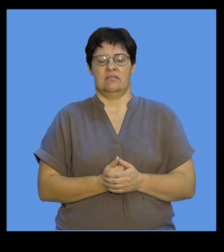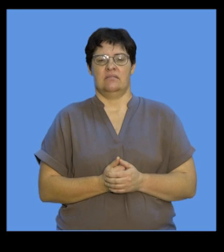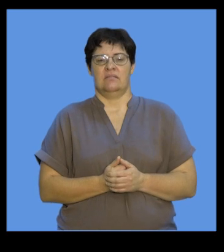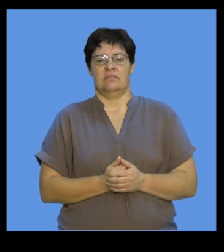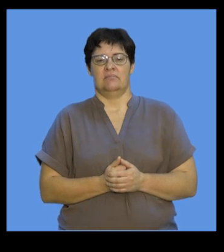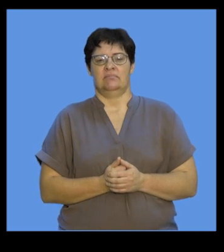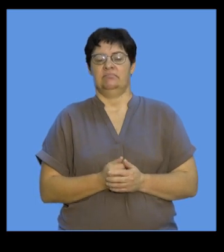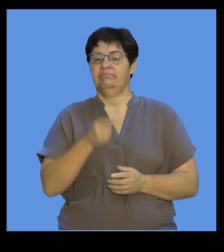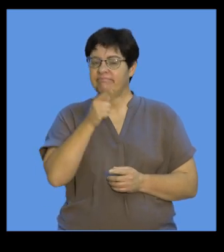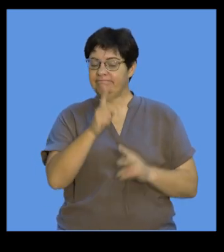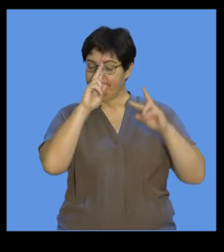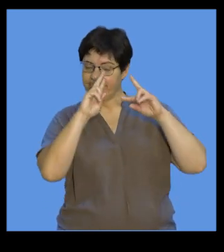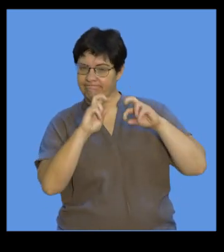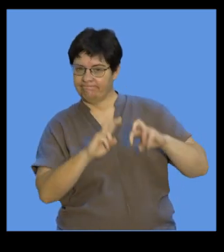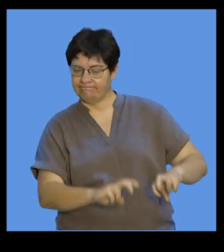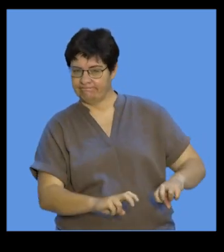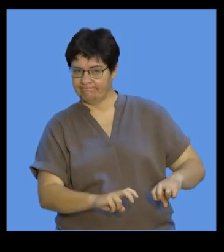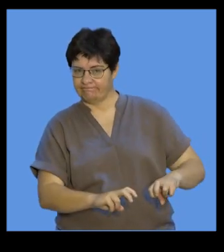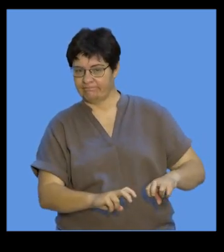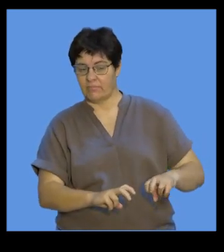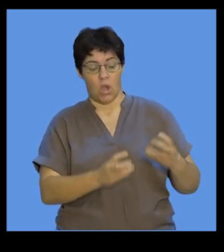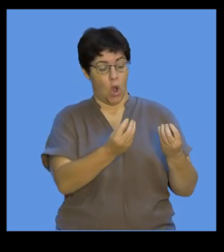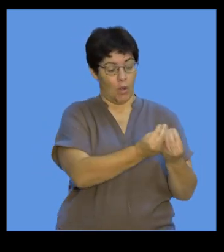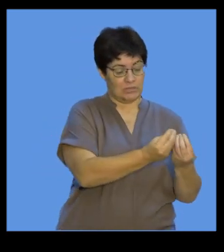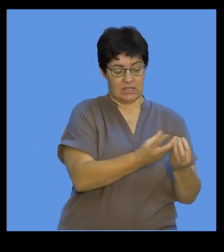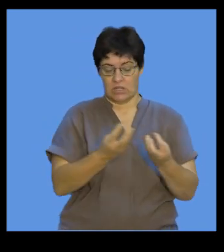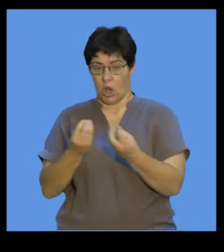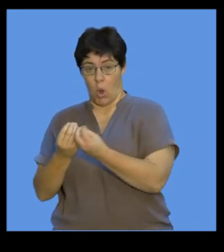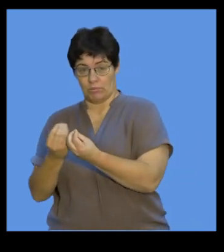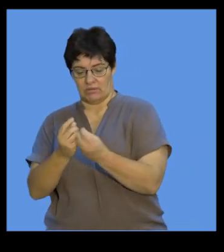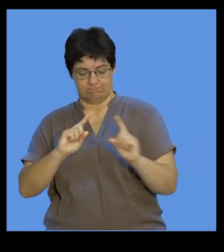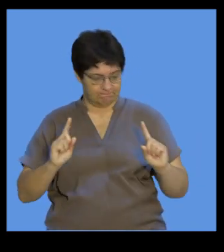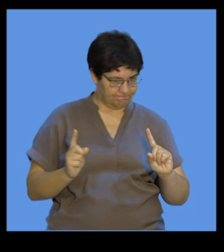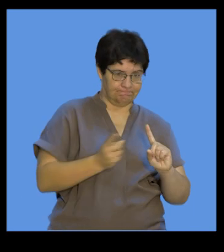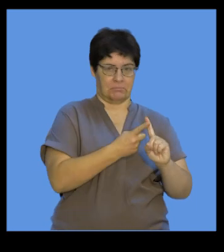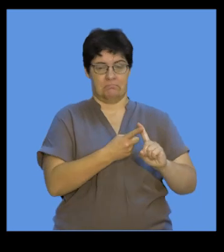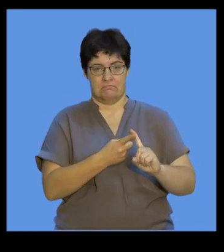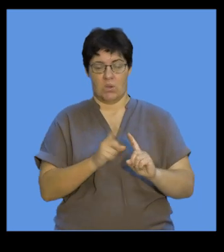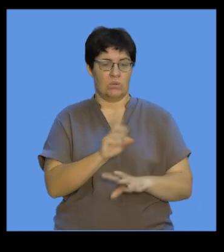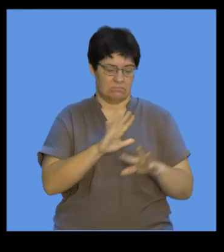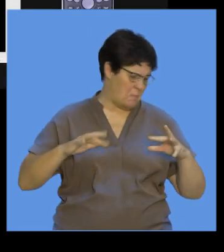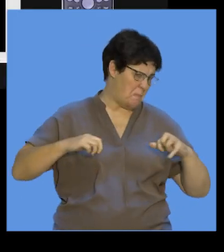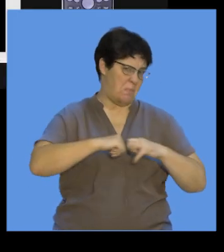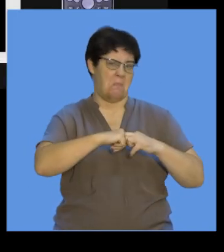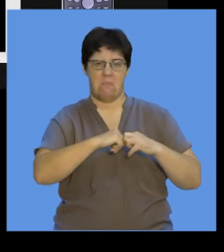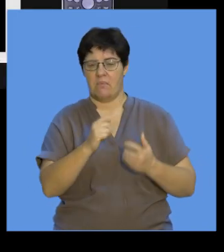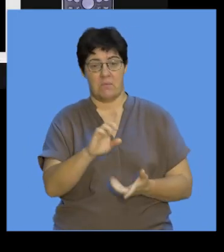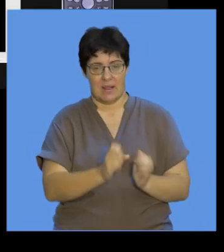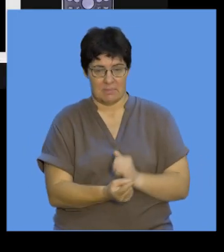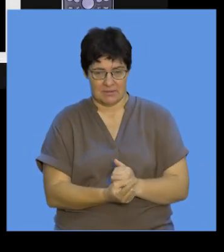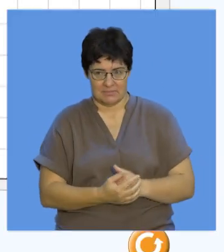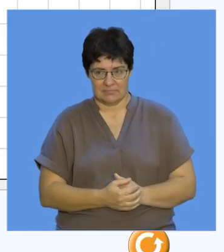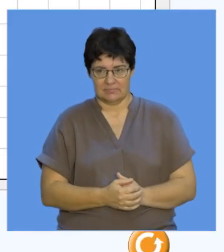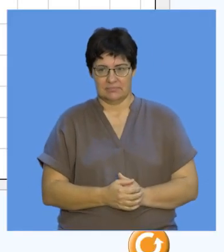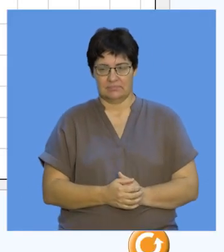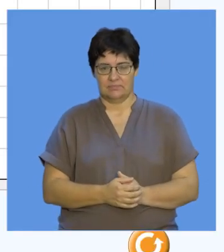investigate what happens when objects collide. Okay, so let's